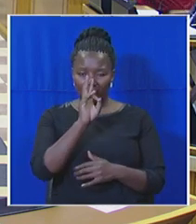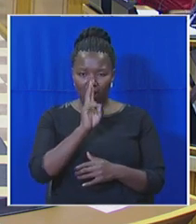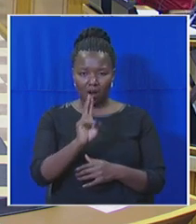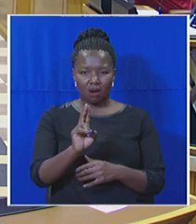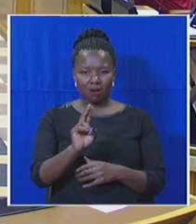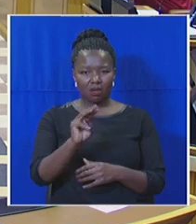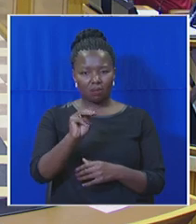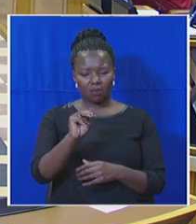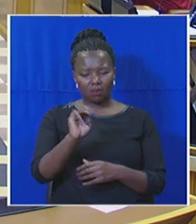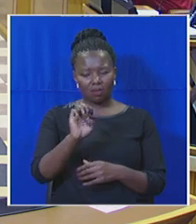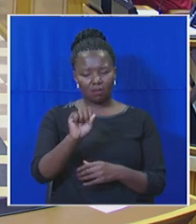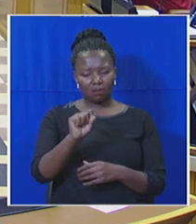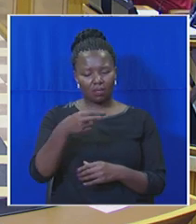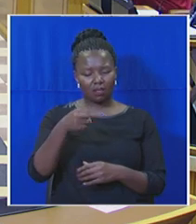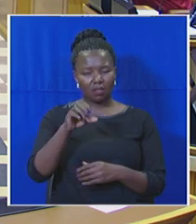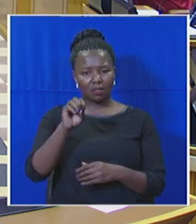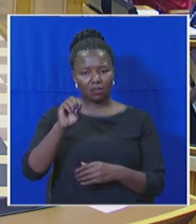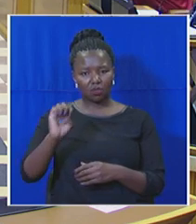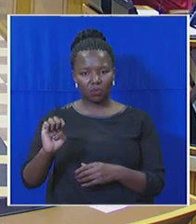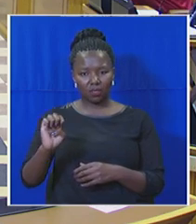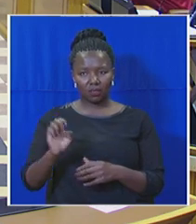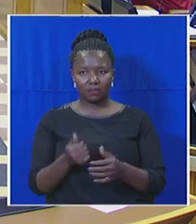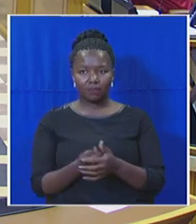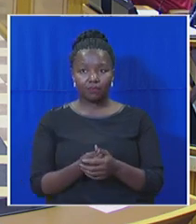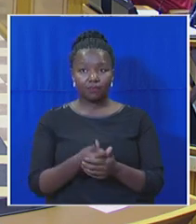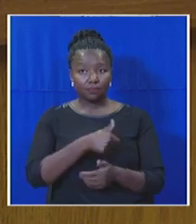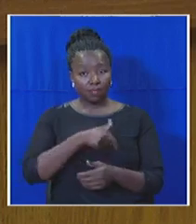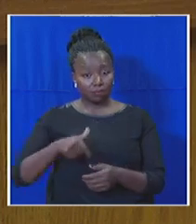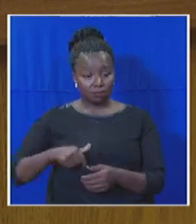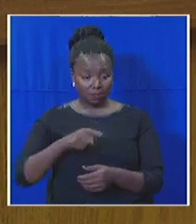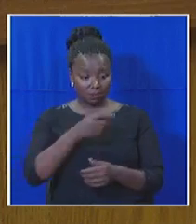Honorable Mishwe. The Honorable the President.